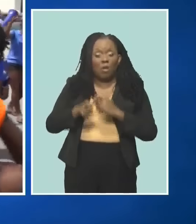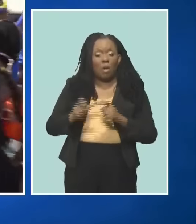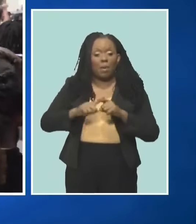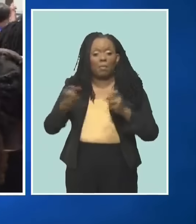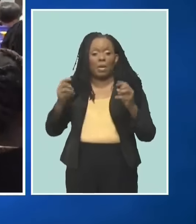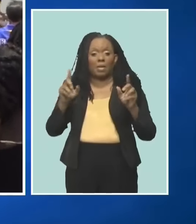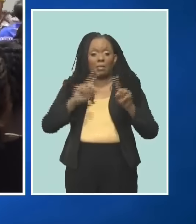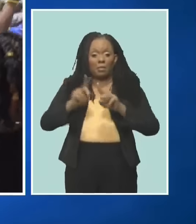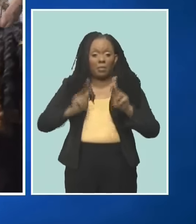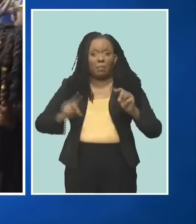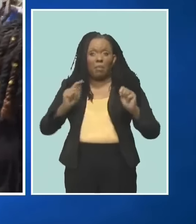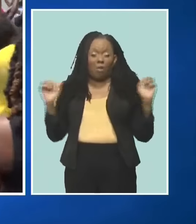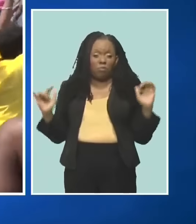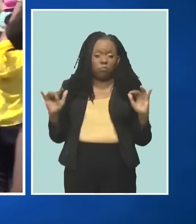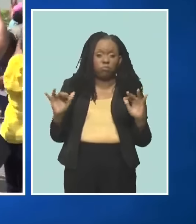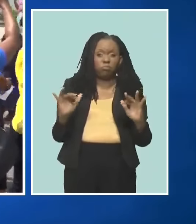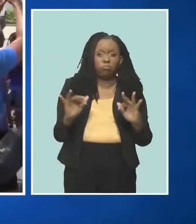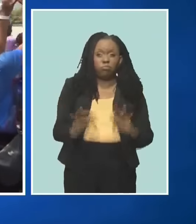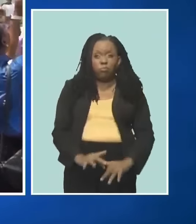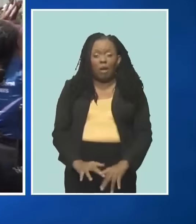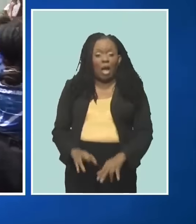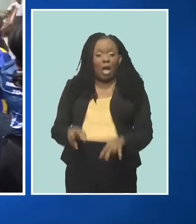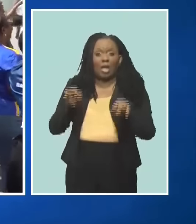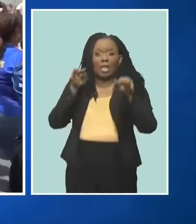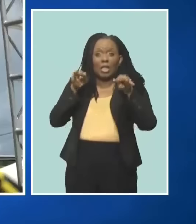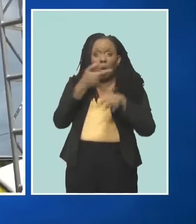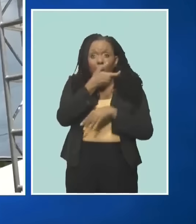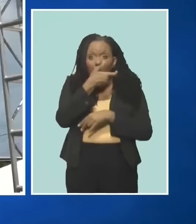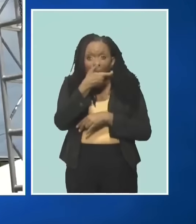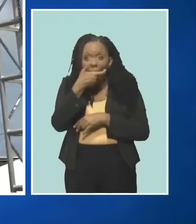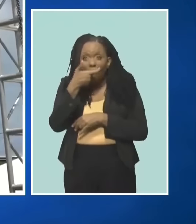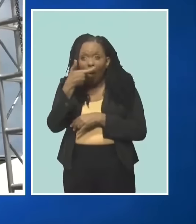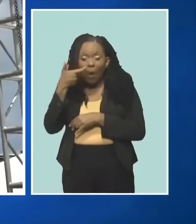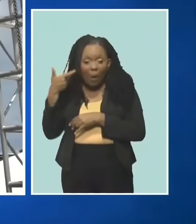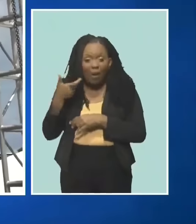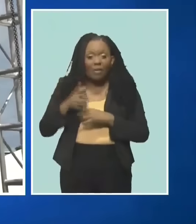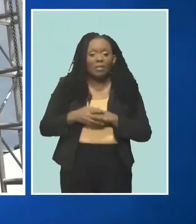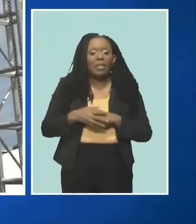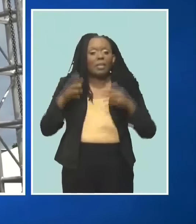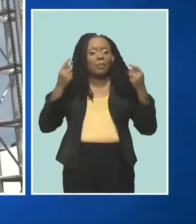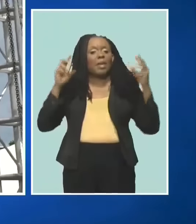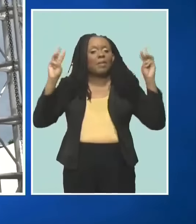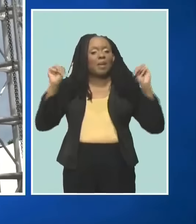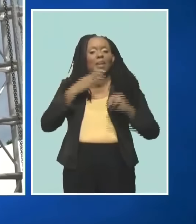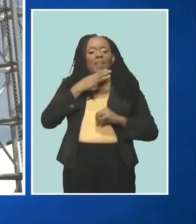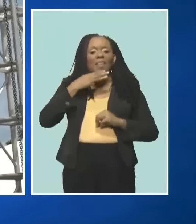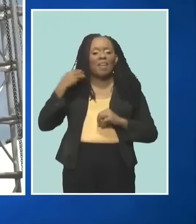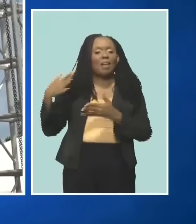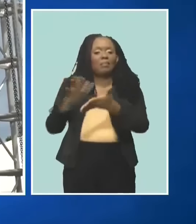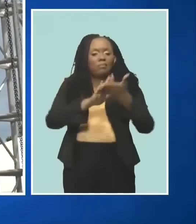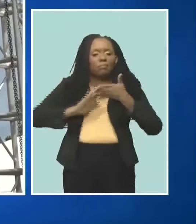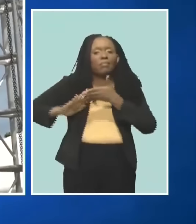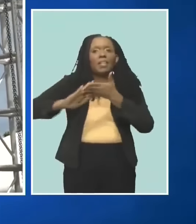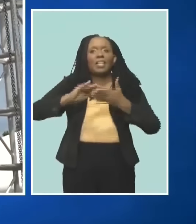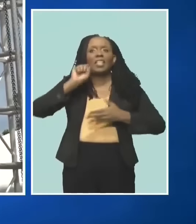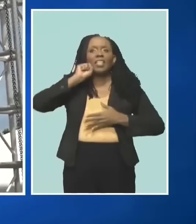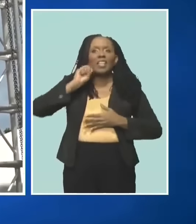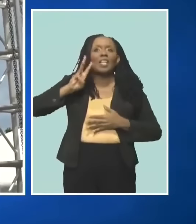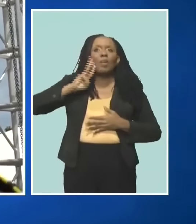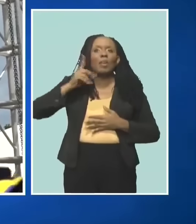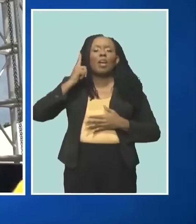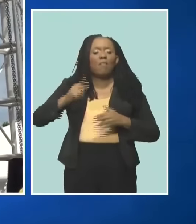at various watch parties to catch a glimpse of the historic moment, answering a call from Prime Minister Mia Motley, who praised